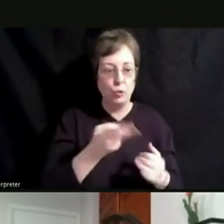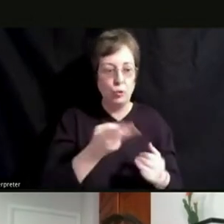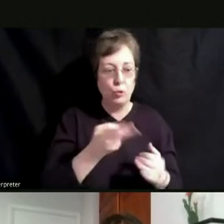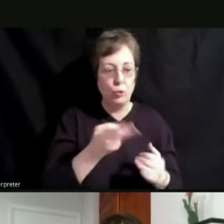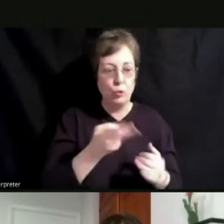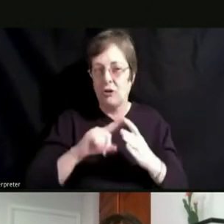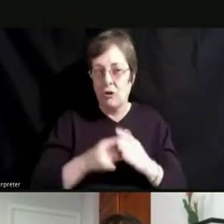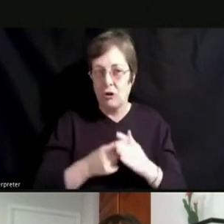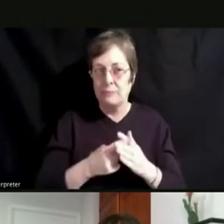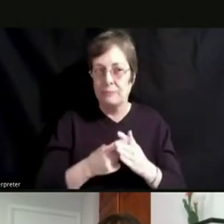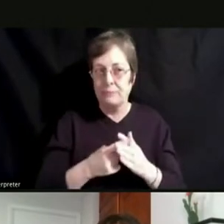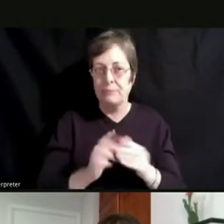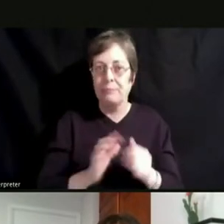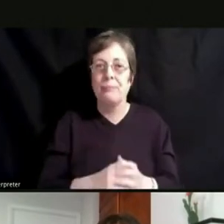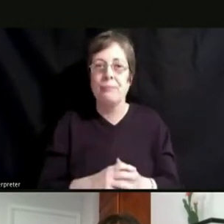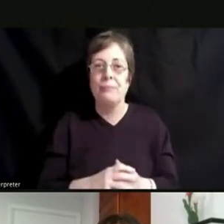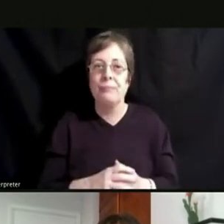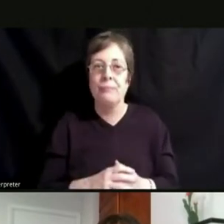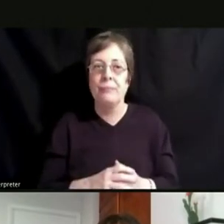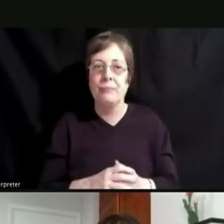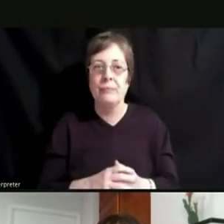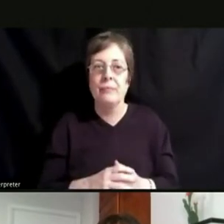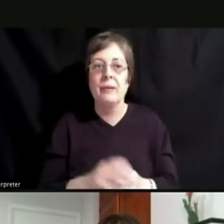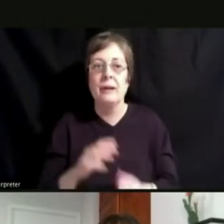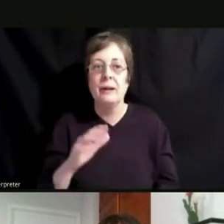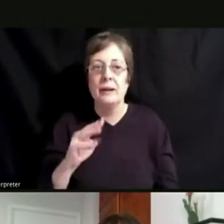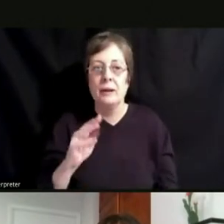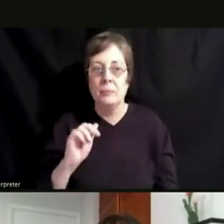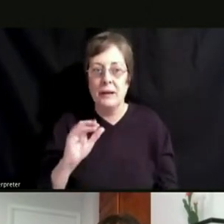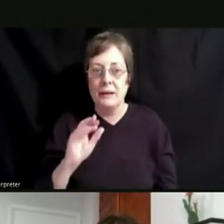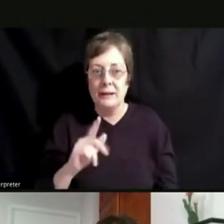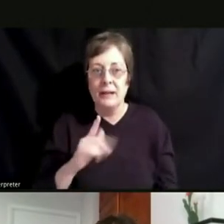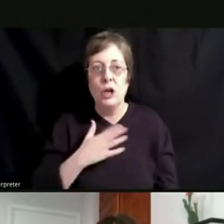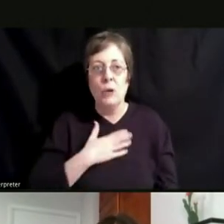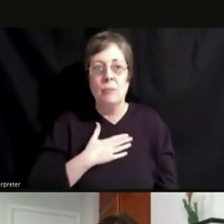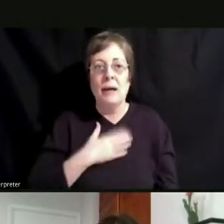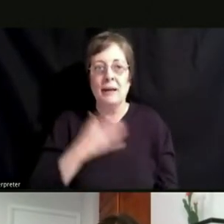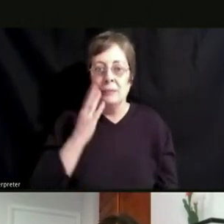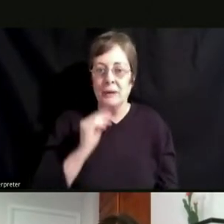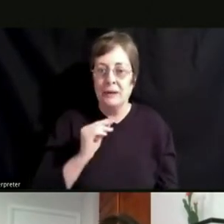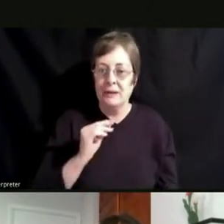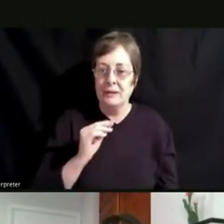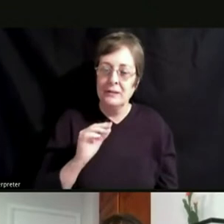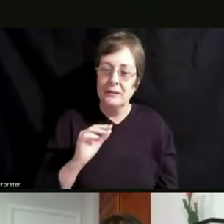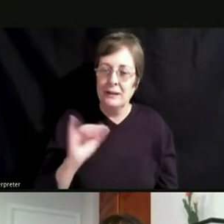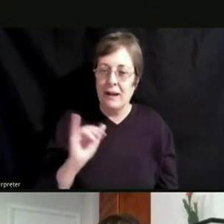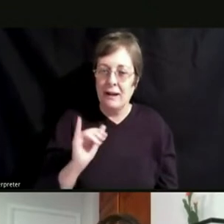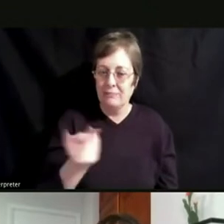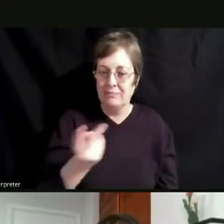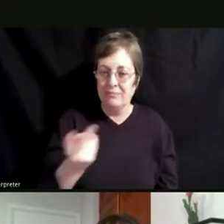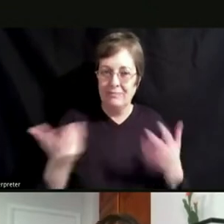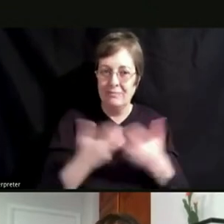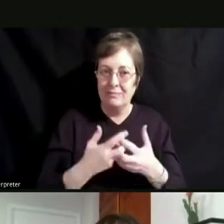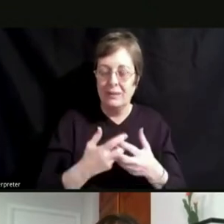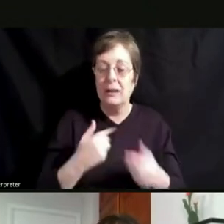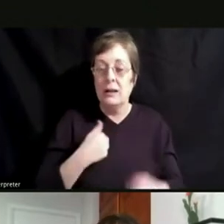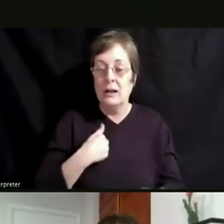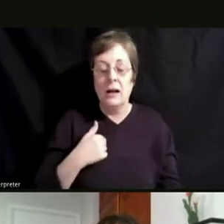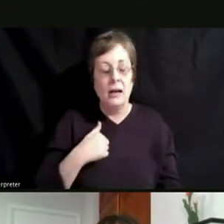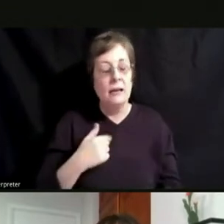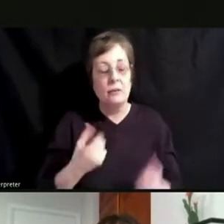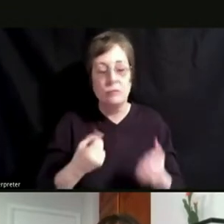Very nice. I guess my experience is also similar, kind of a combination of both of yours. I also had a very